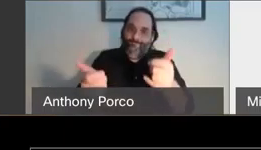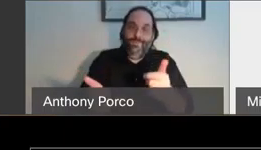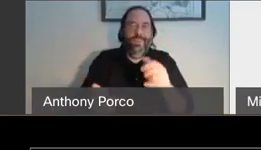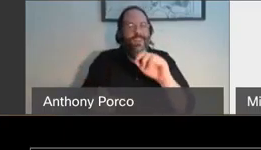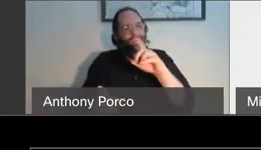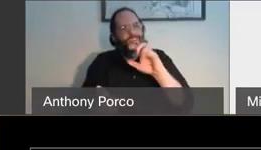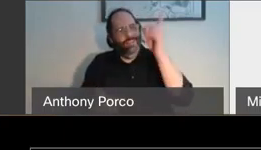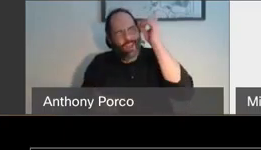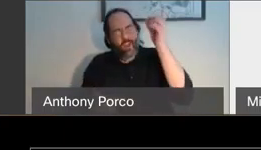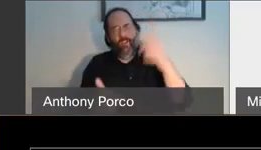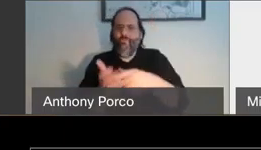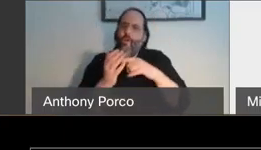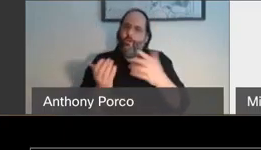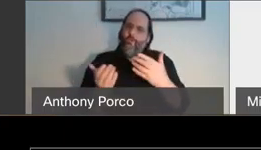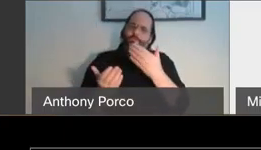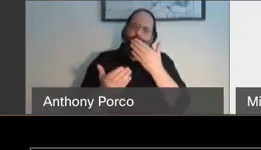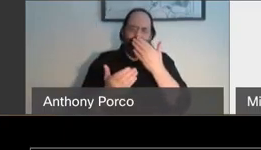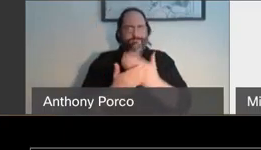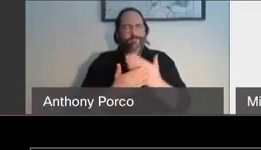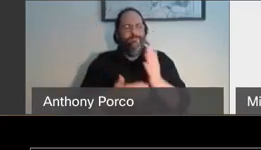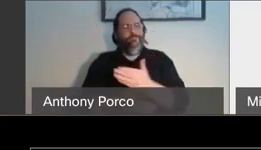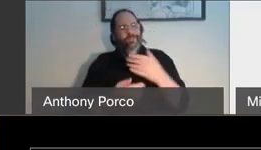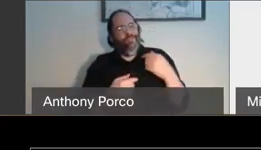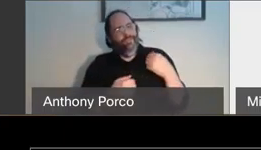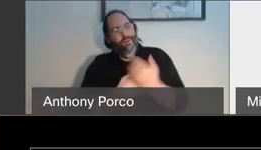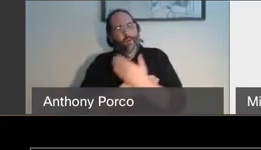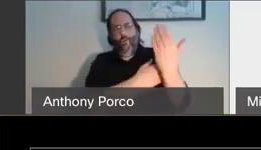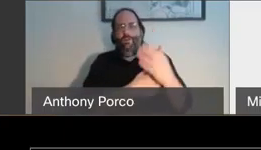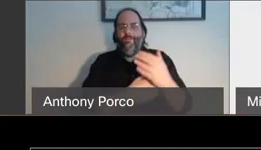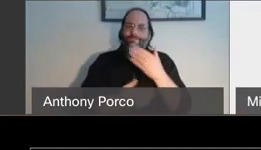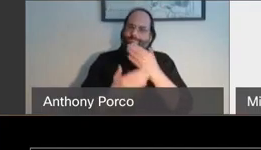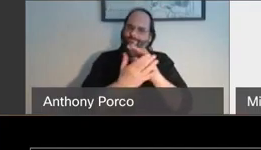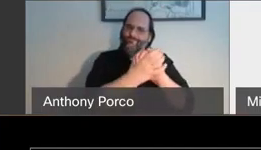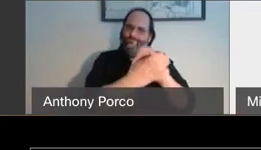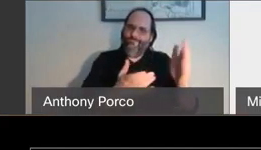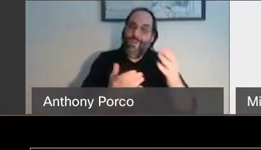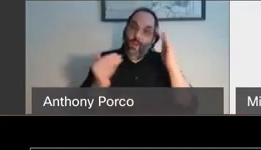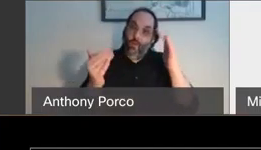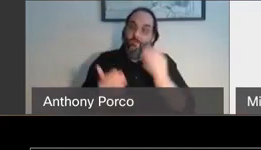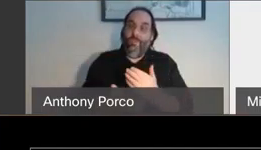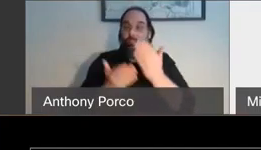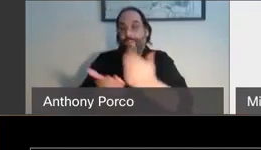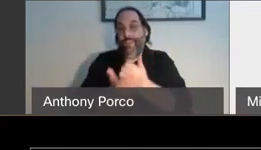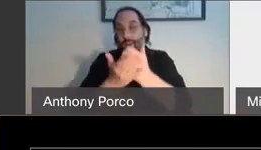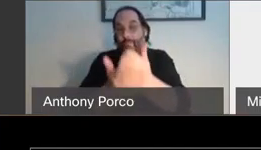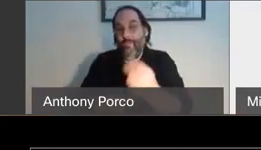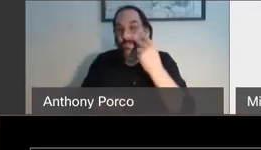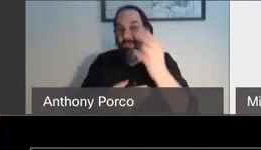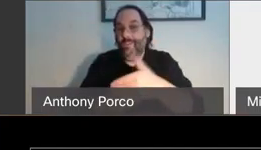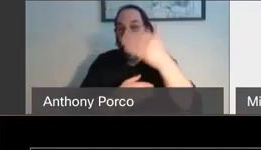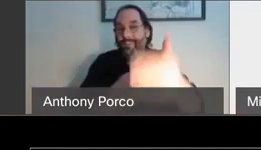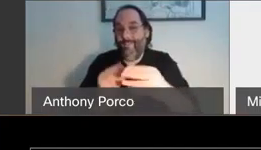Derek. Okay, so that's it, you guys. And I hope that these tips were helpful for you. And I'll see you next time.